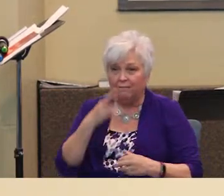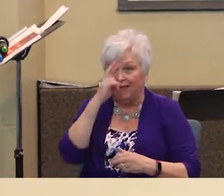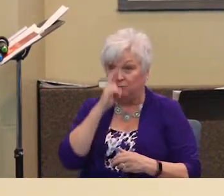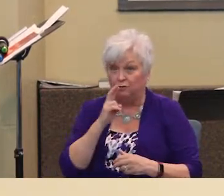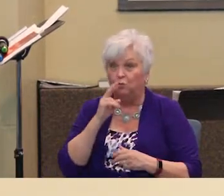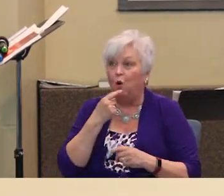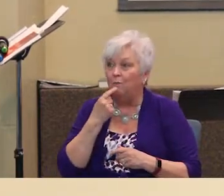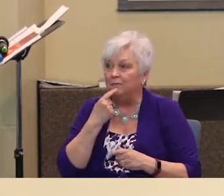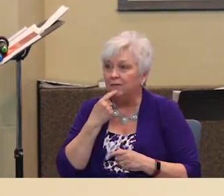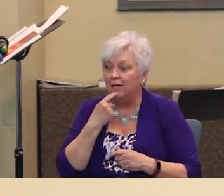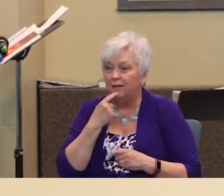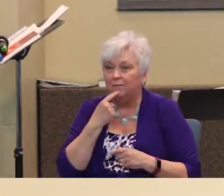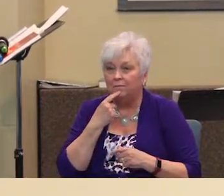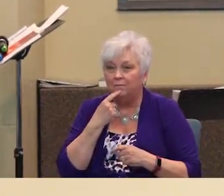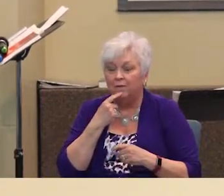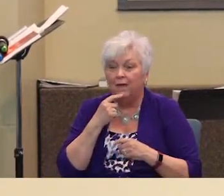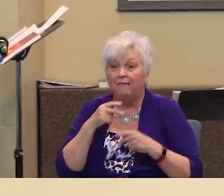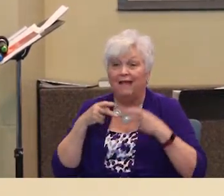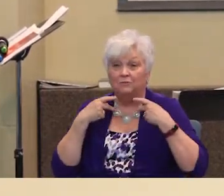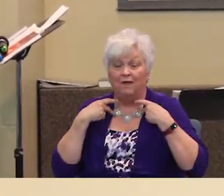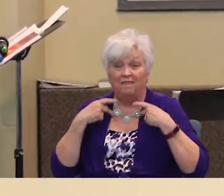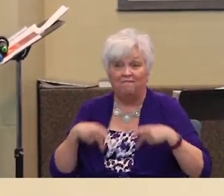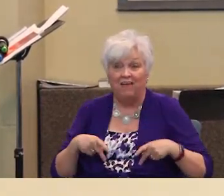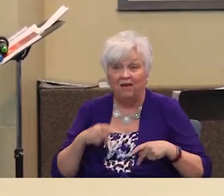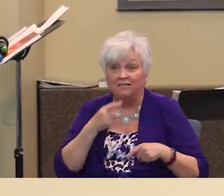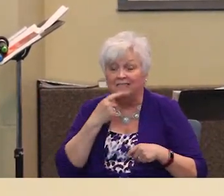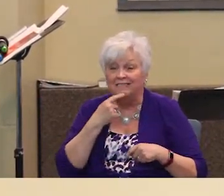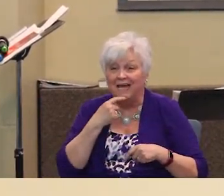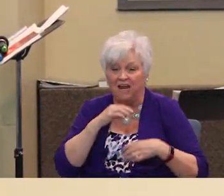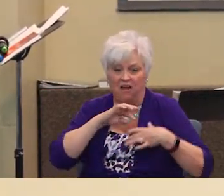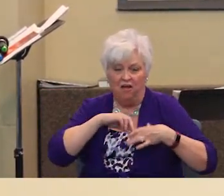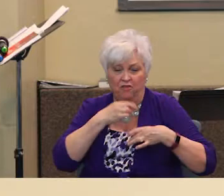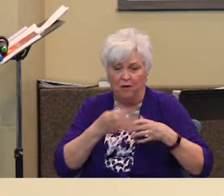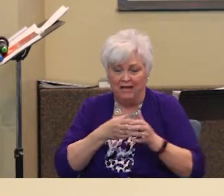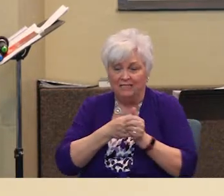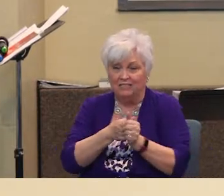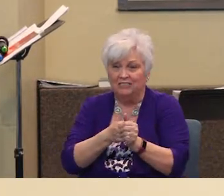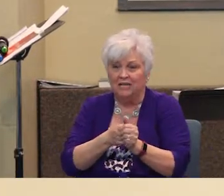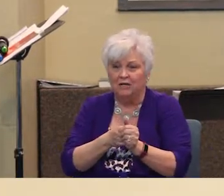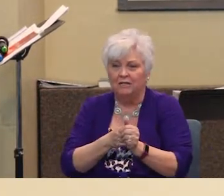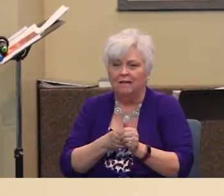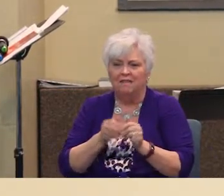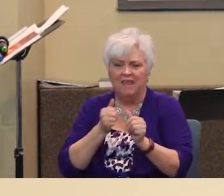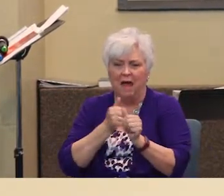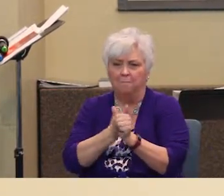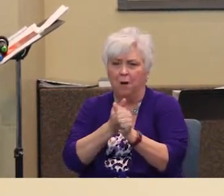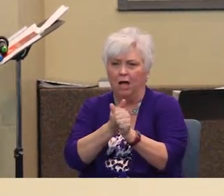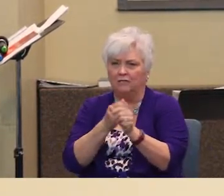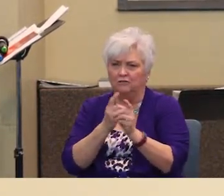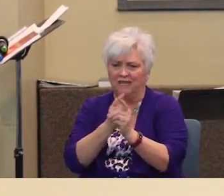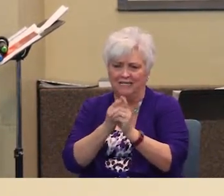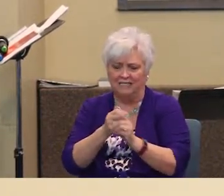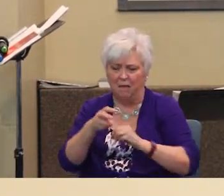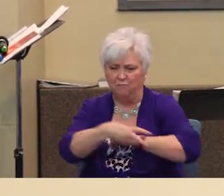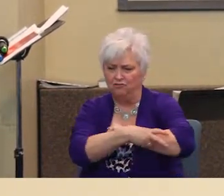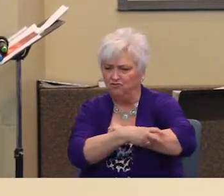said. It's what the Pharisees said. It's what the religious leaders said. The apostles stole that body